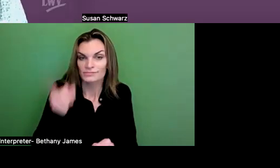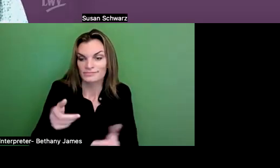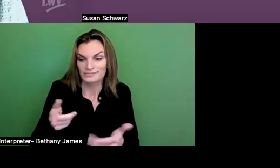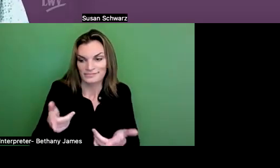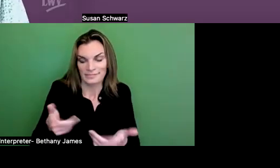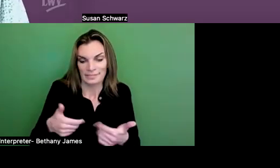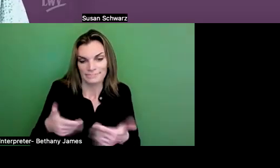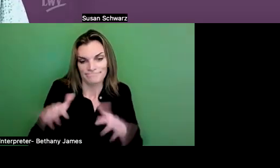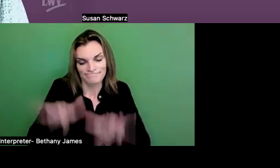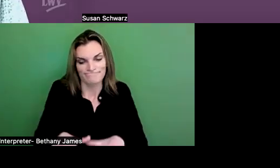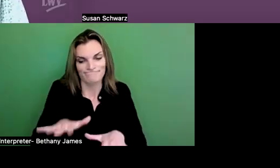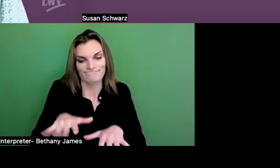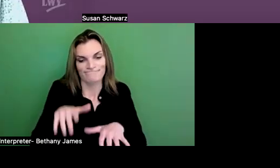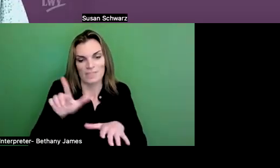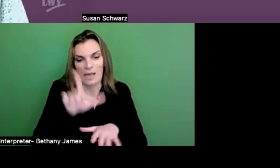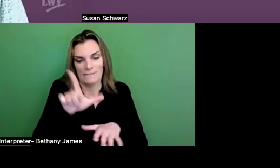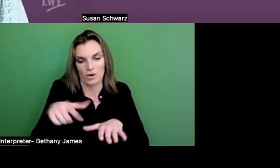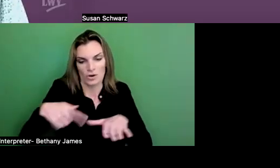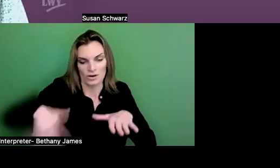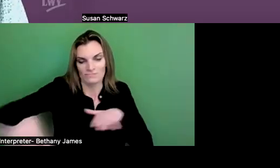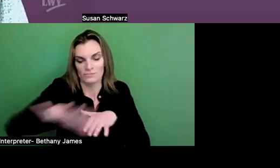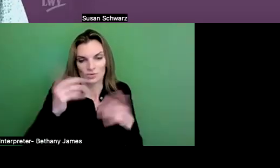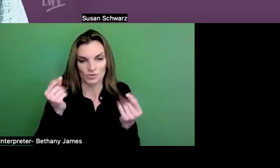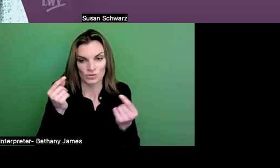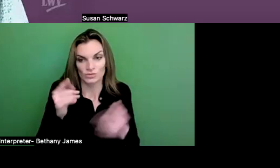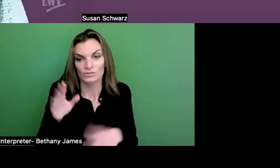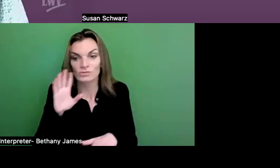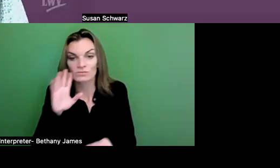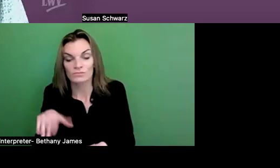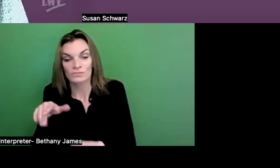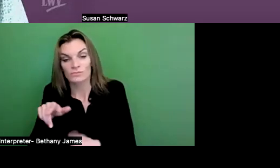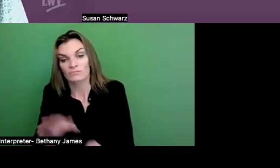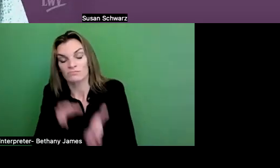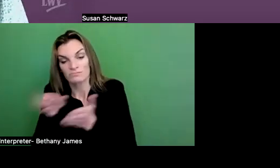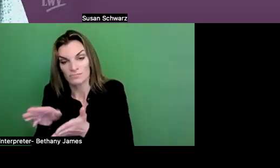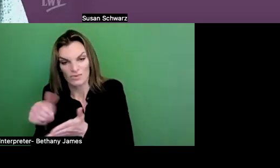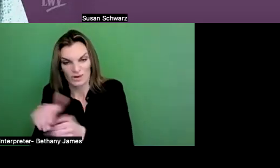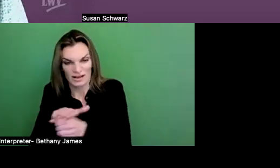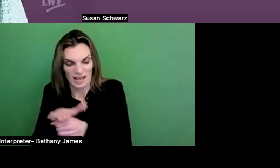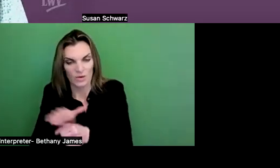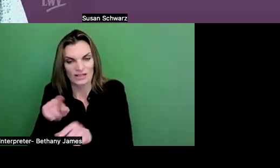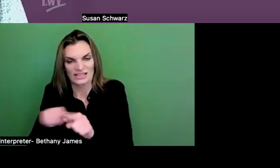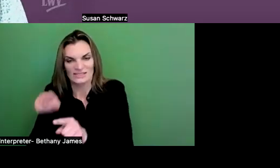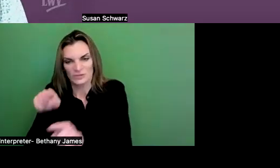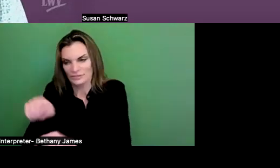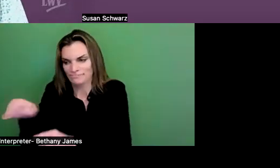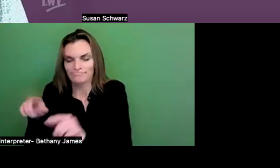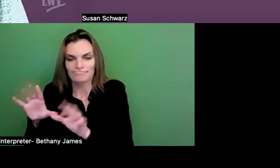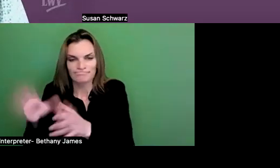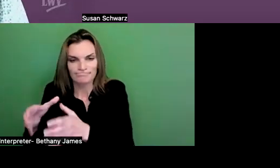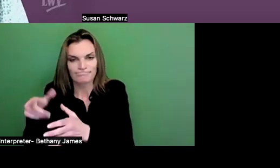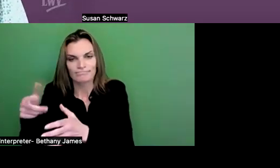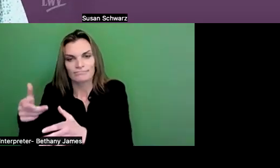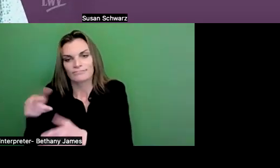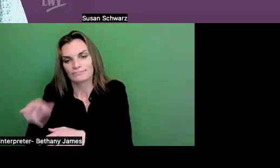The Department of Social Services for the county is also reaching out or trying to reach out to these homeless people